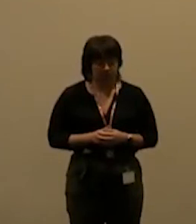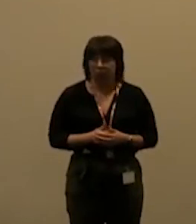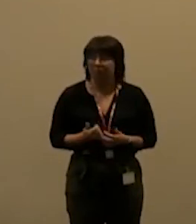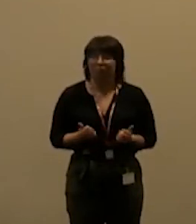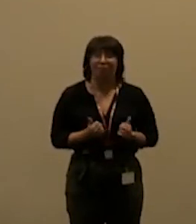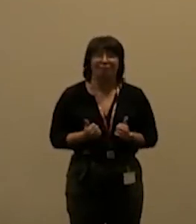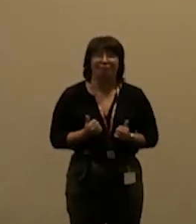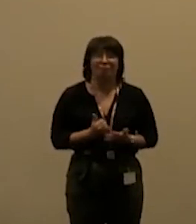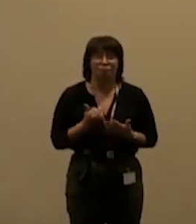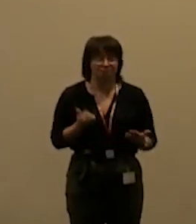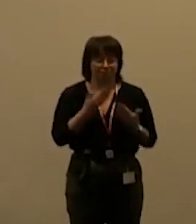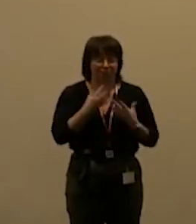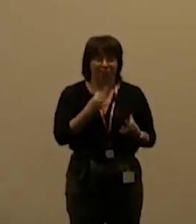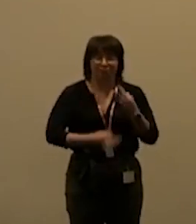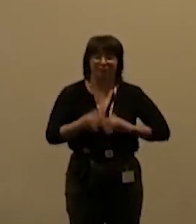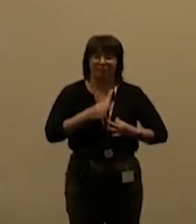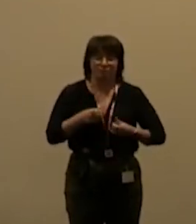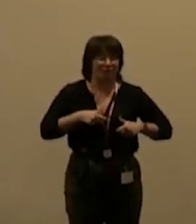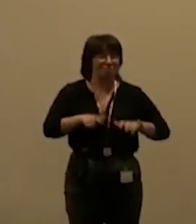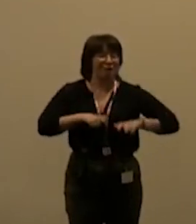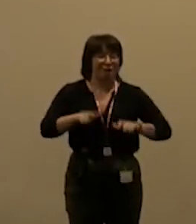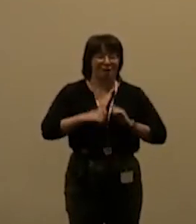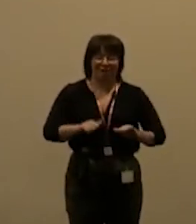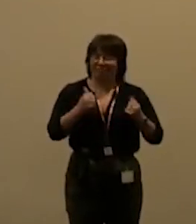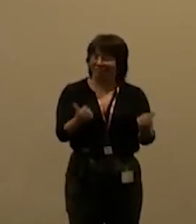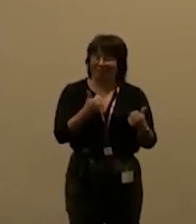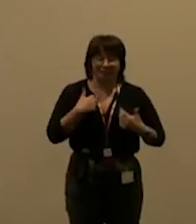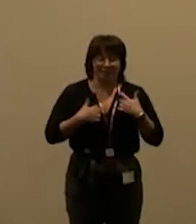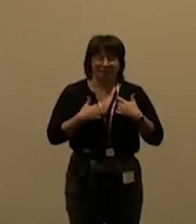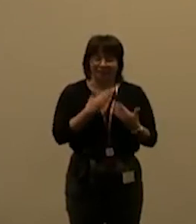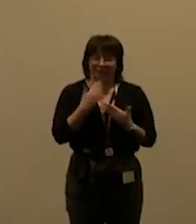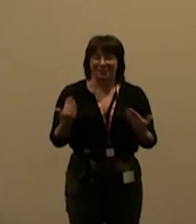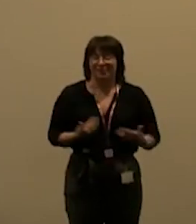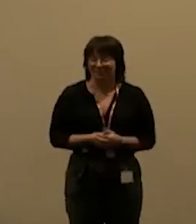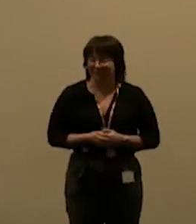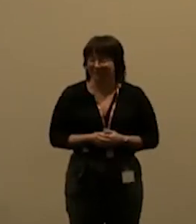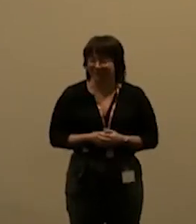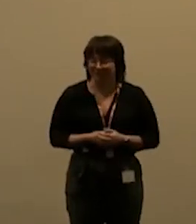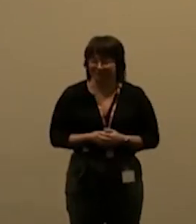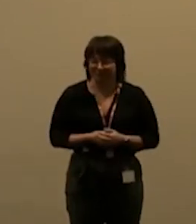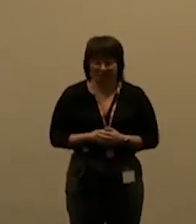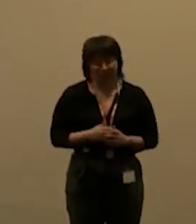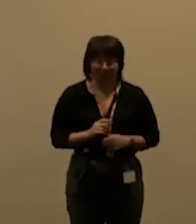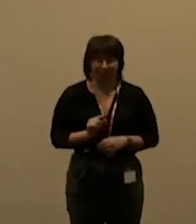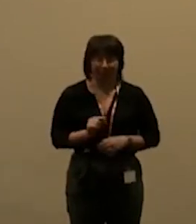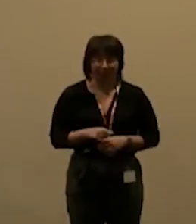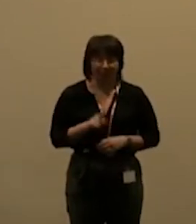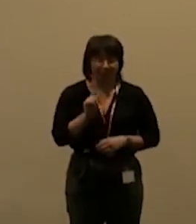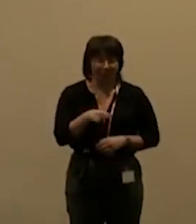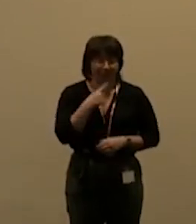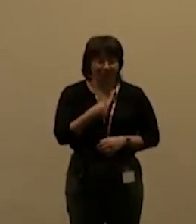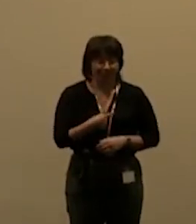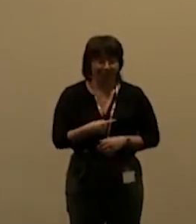Yeah, awesome. Well, thanks for the questions because you kind of kept it going for me. It was very exciting. Well, Well, you said